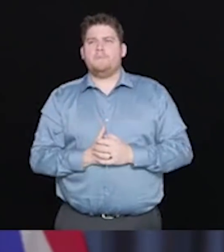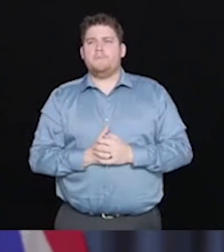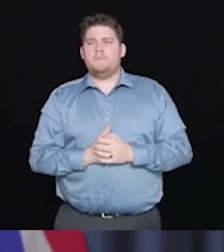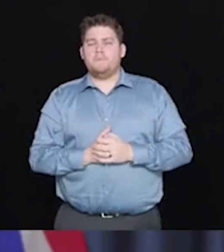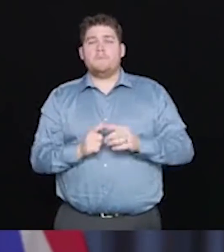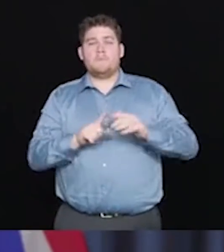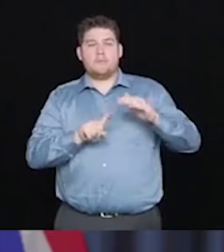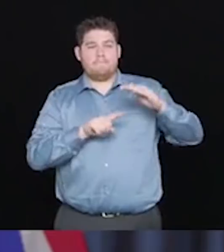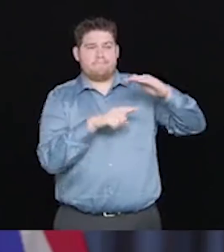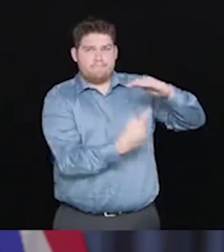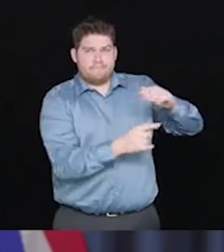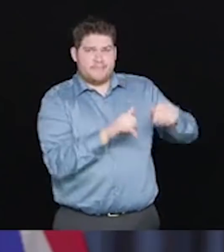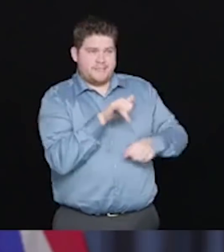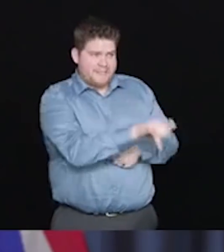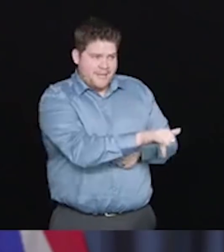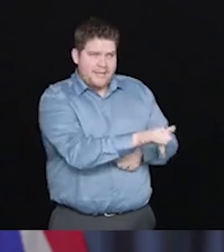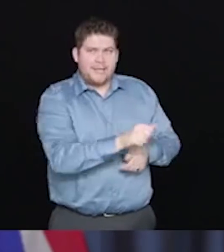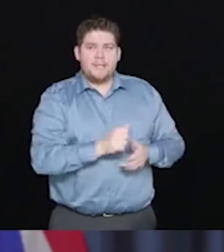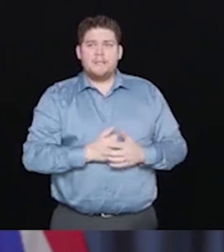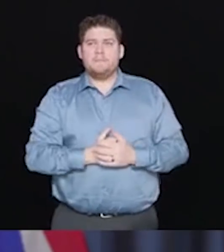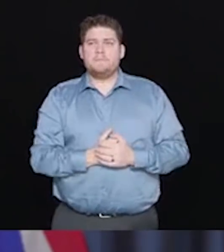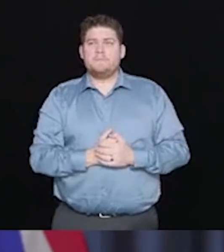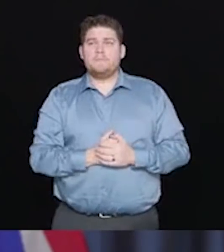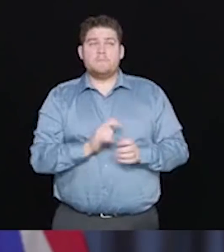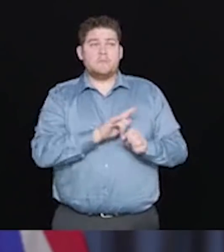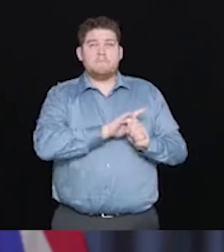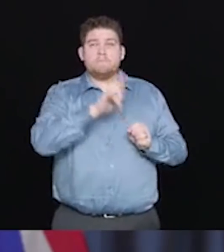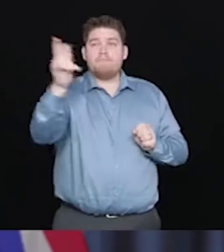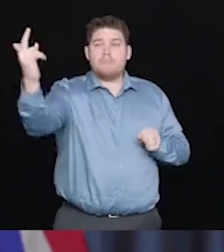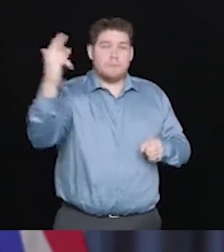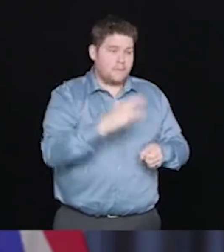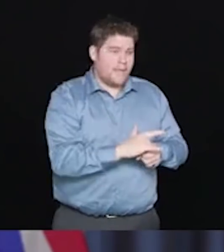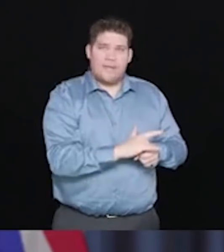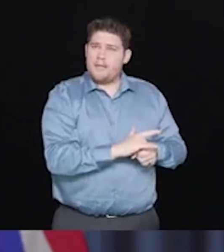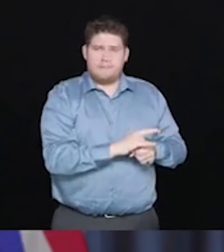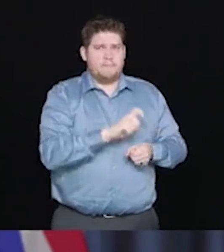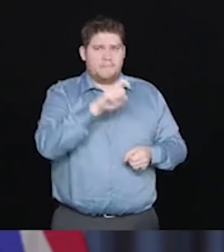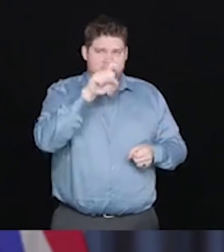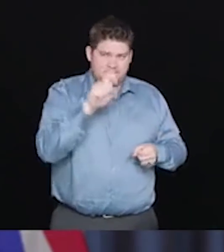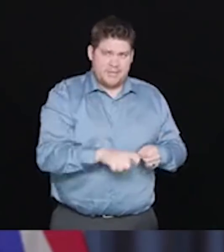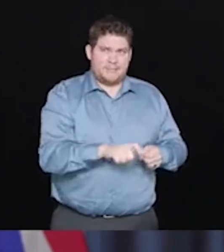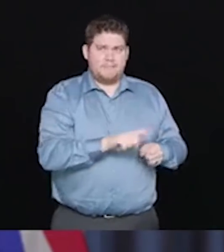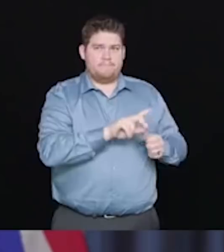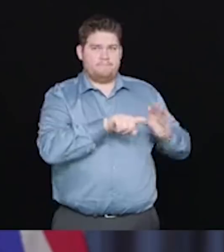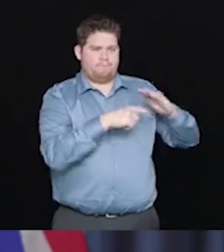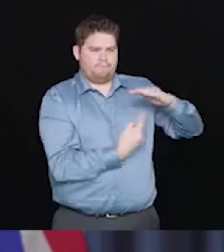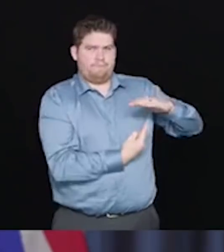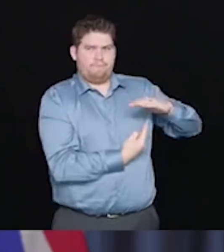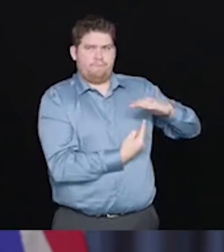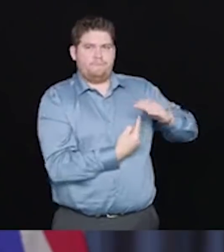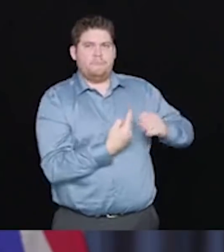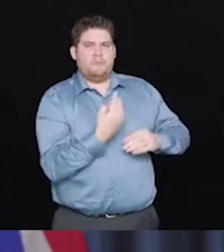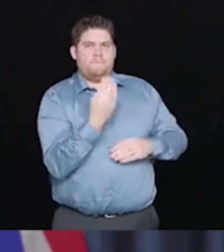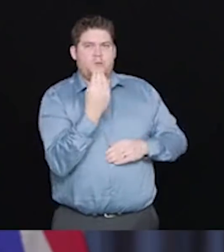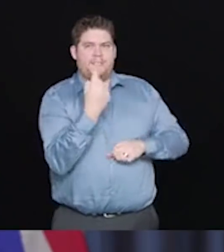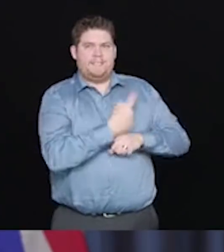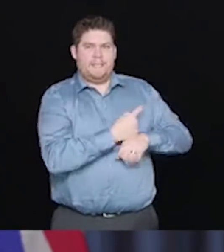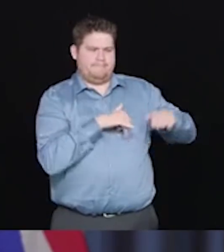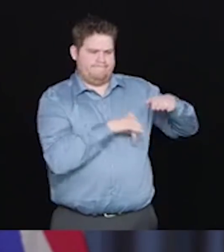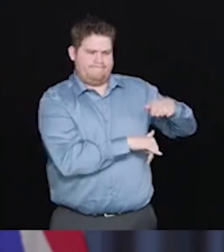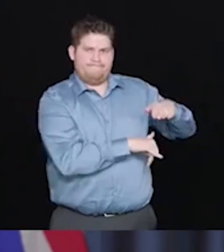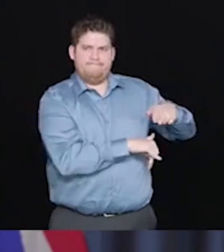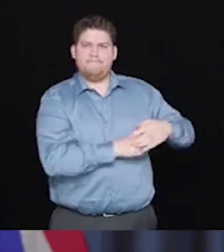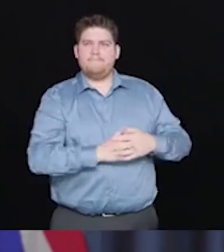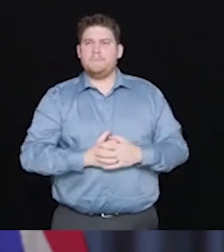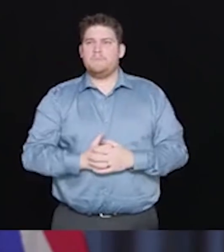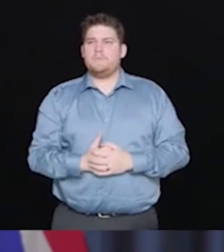And along with that, the Government of Canada has now determined that they are going to use the Quarantine Act to enforce